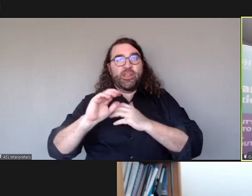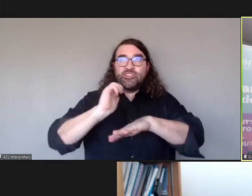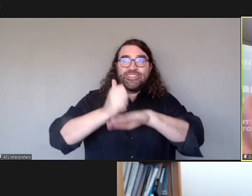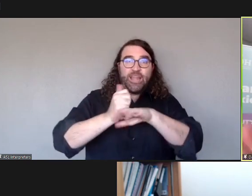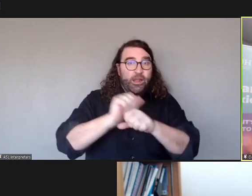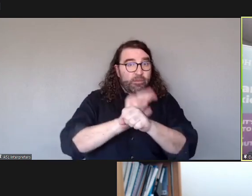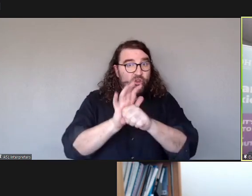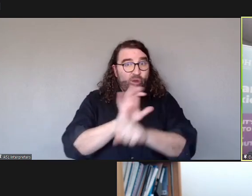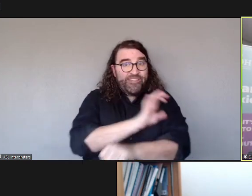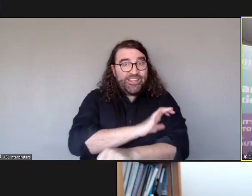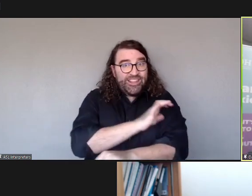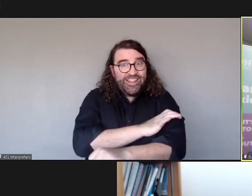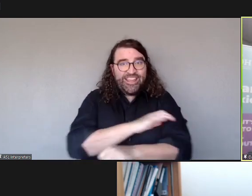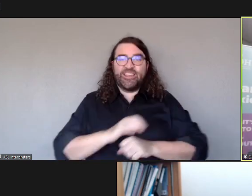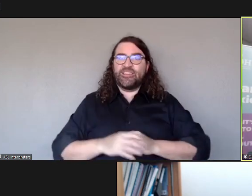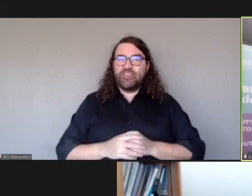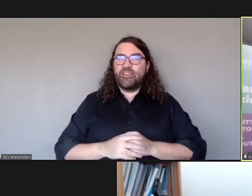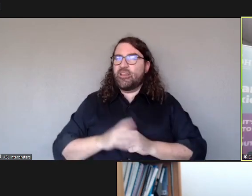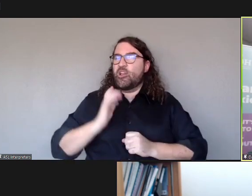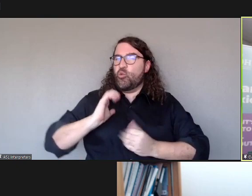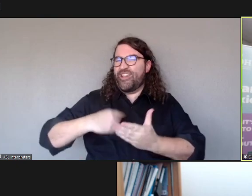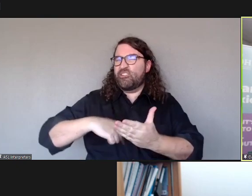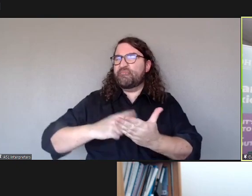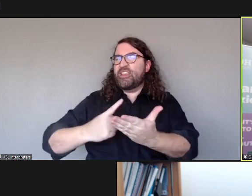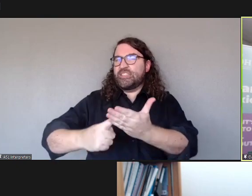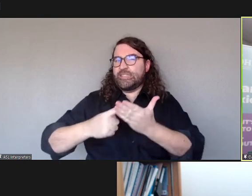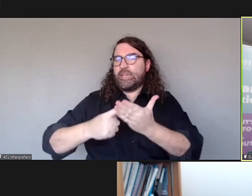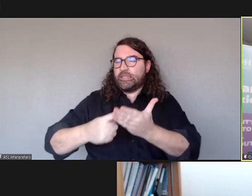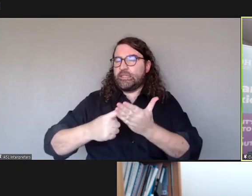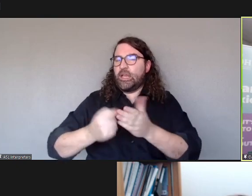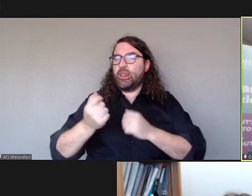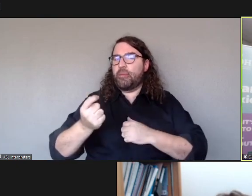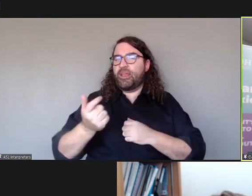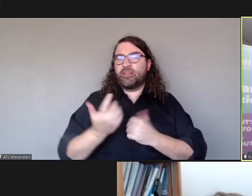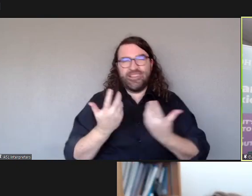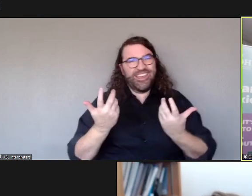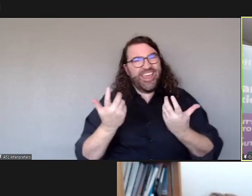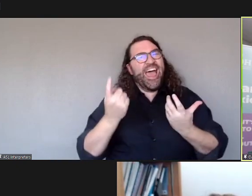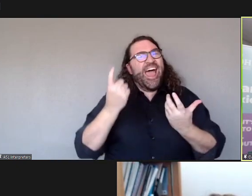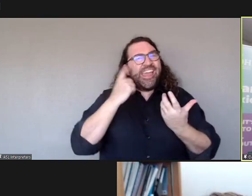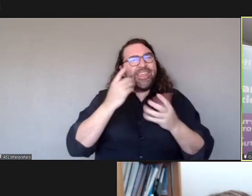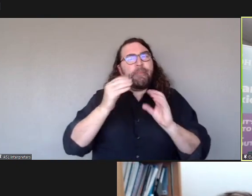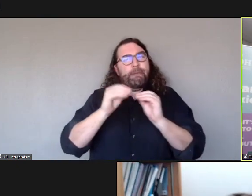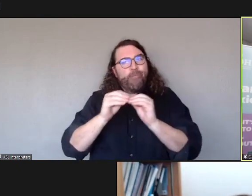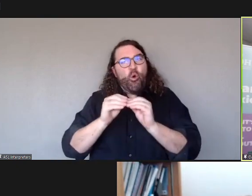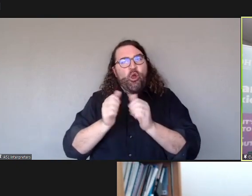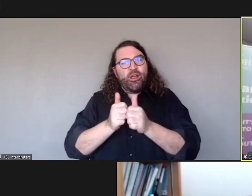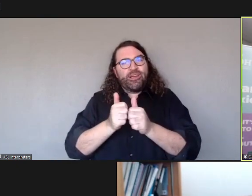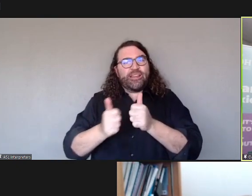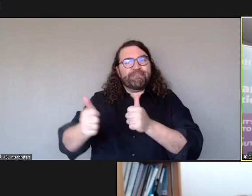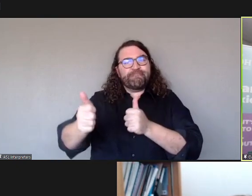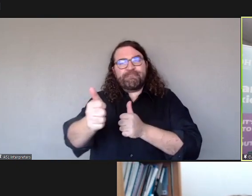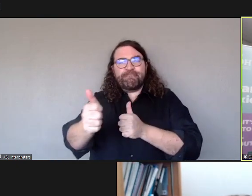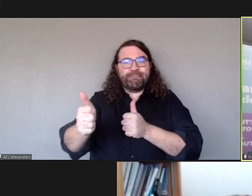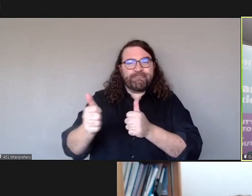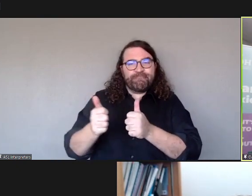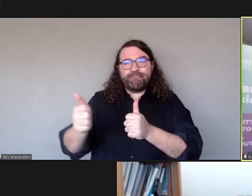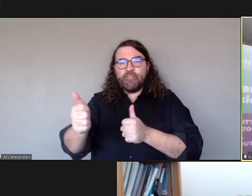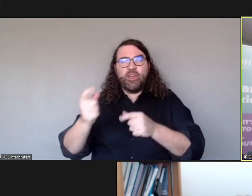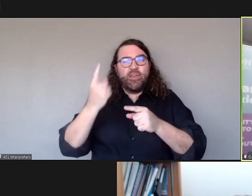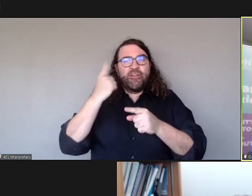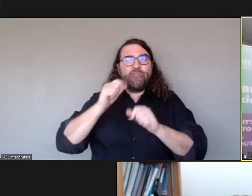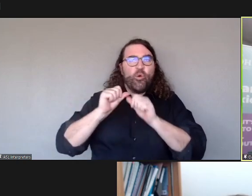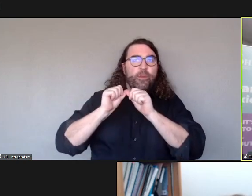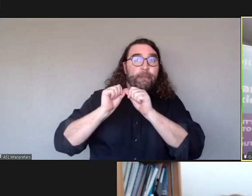discussions, not putting pressure on them, I promise. I think we do have a little bit more lead time. Usually the cycle time for a permanent